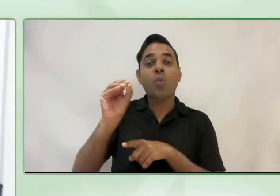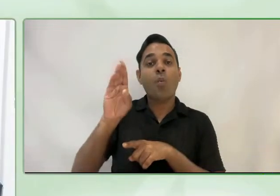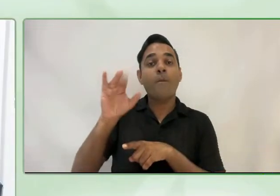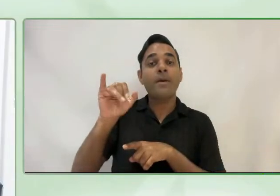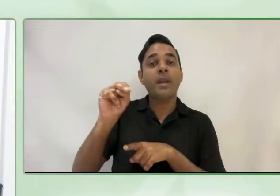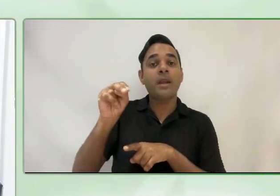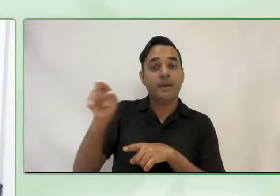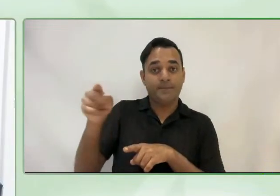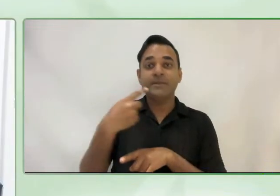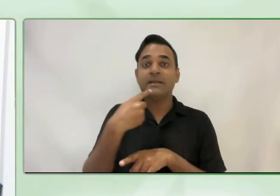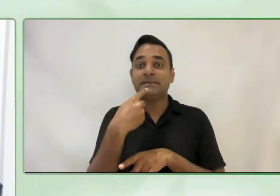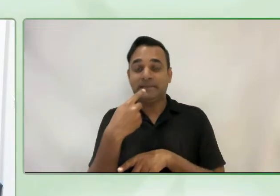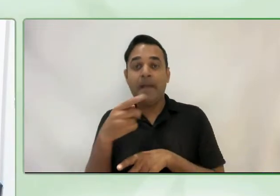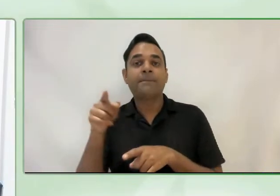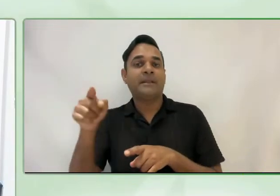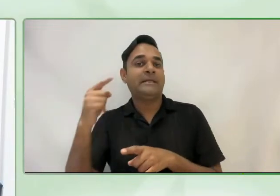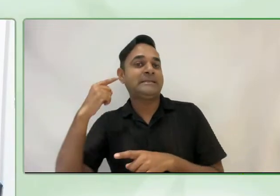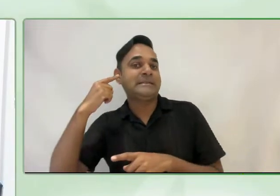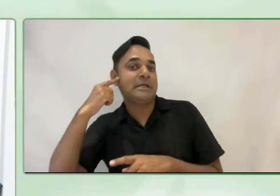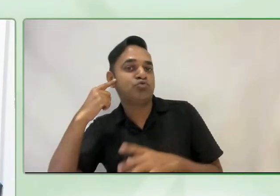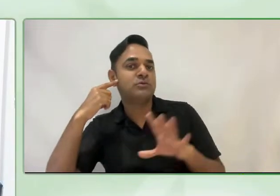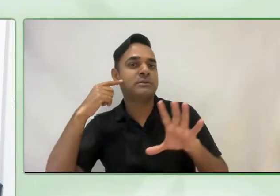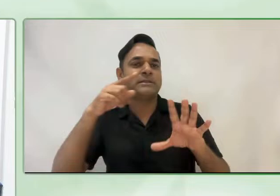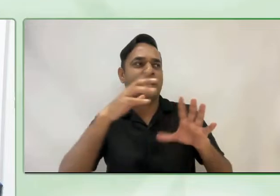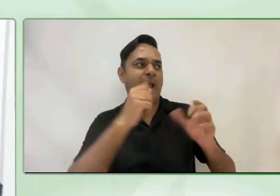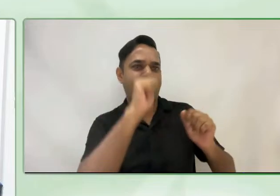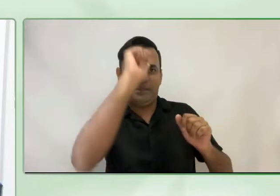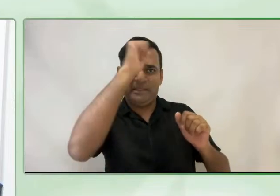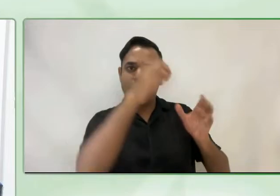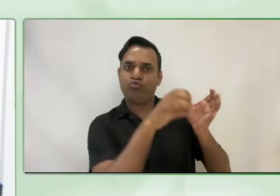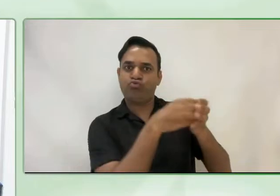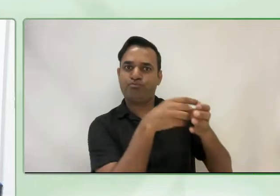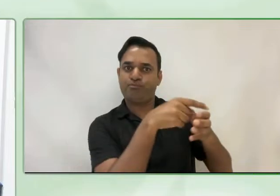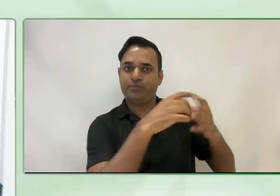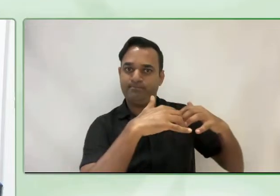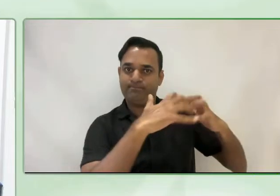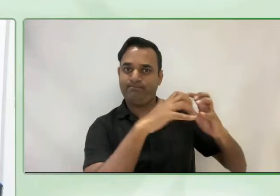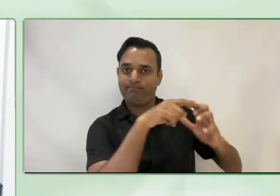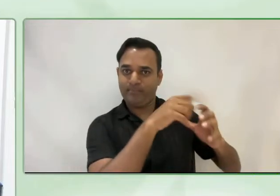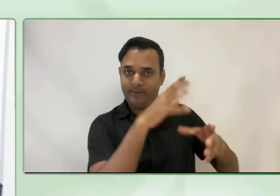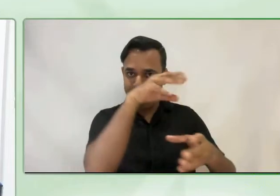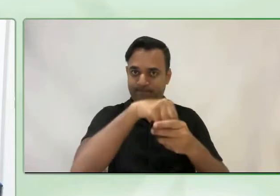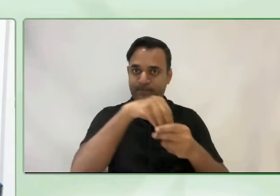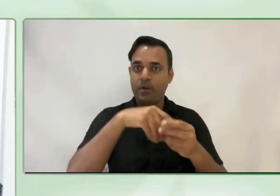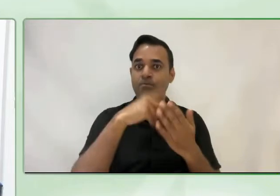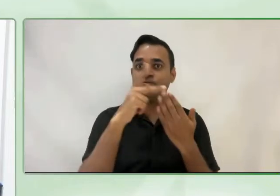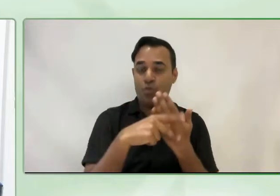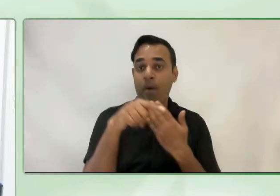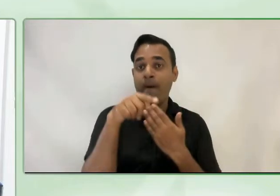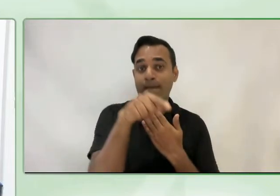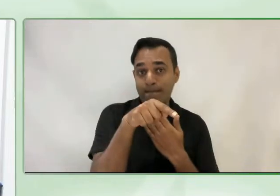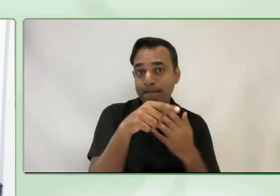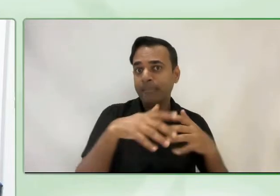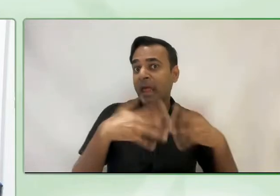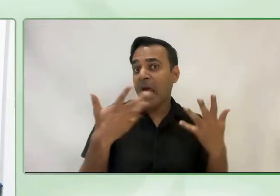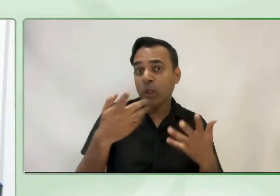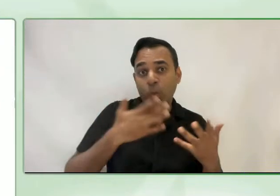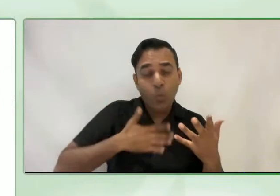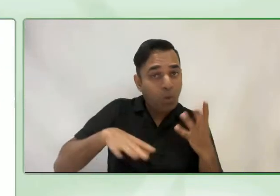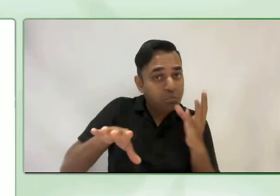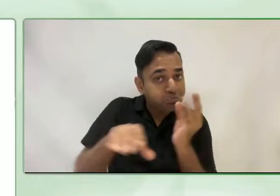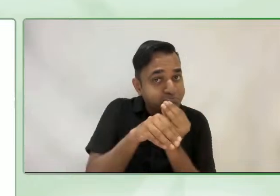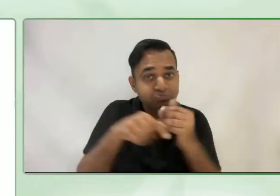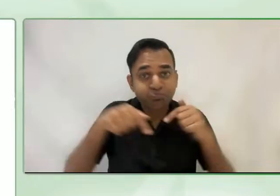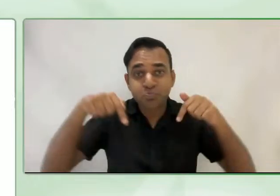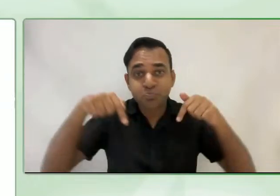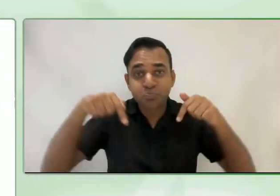there anything else you would like to add to today's program, or Silvia? Thank you. I think I